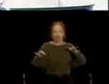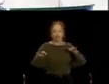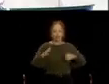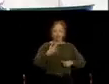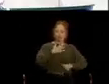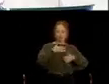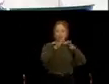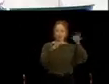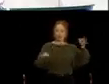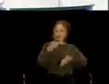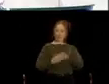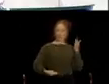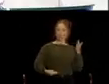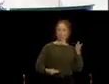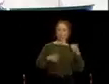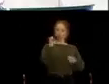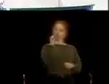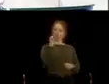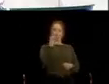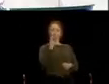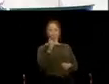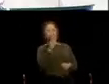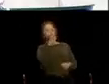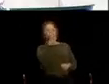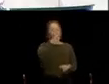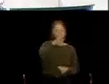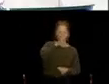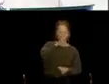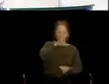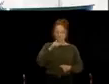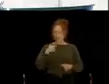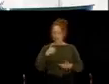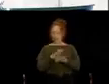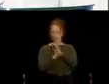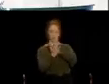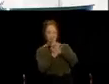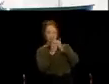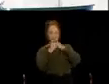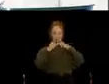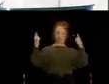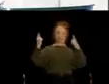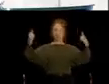went wild. And a star was born.